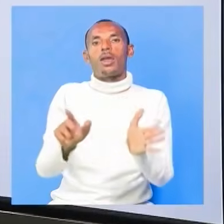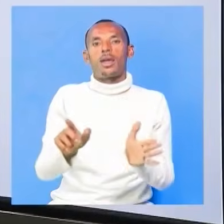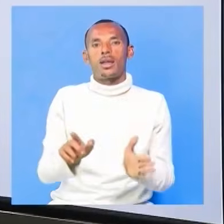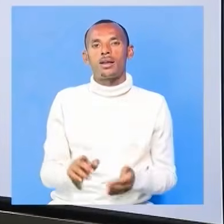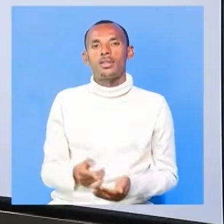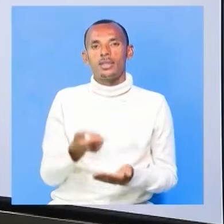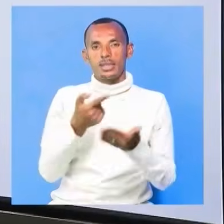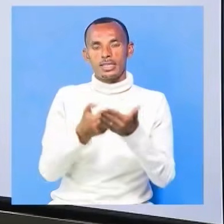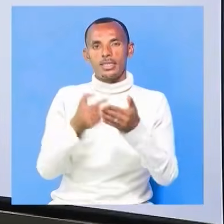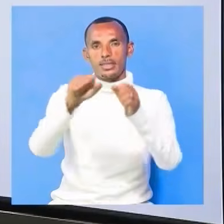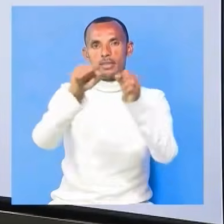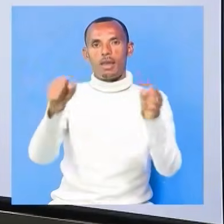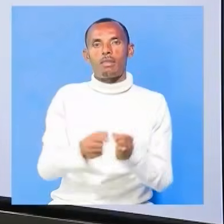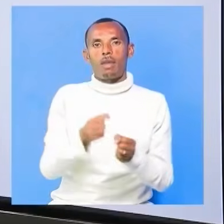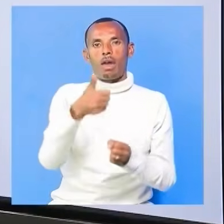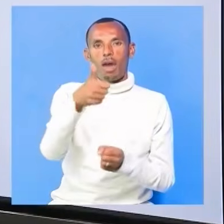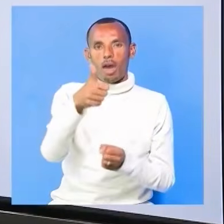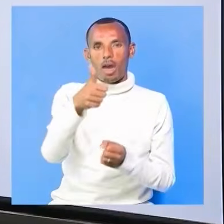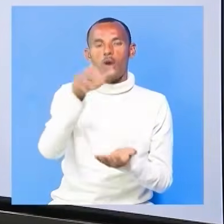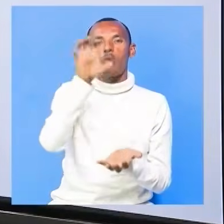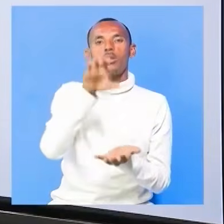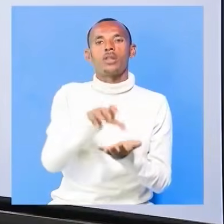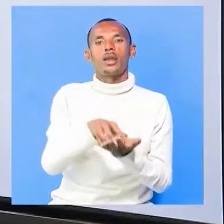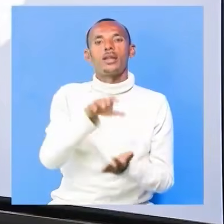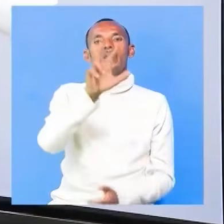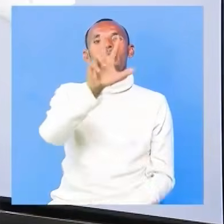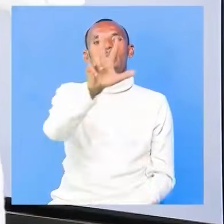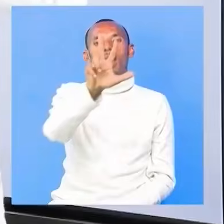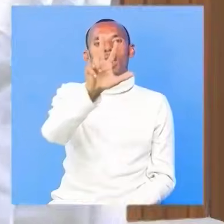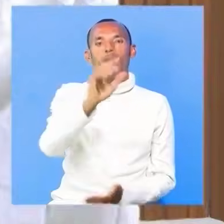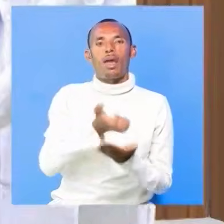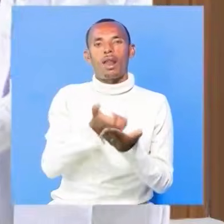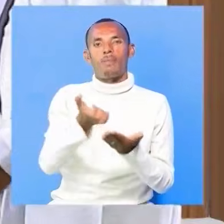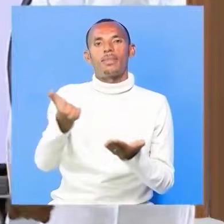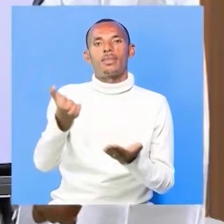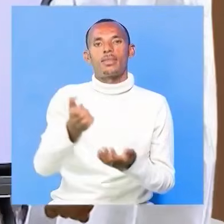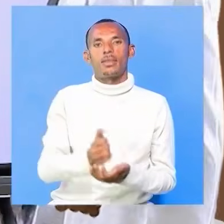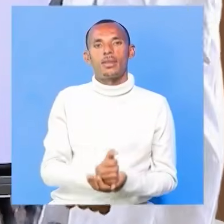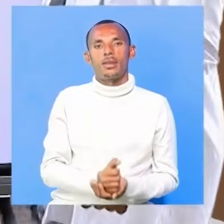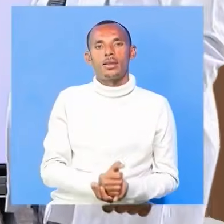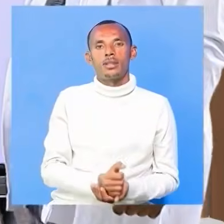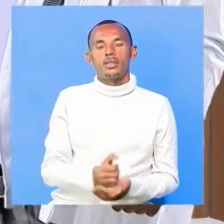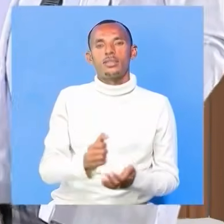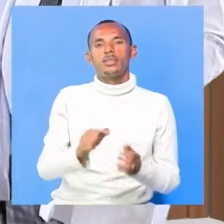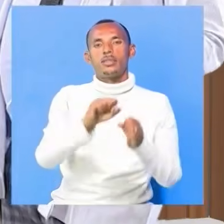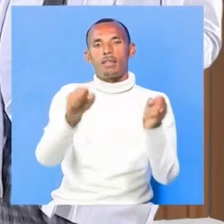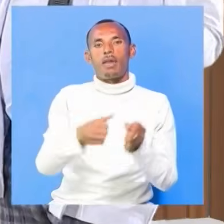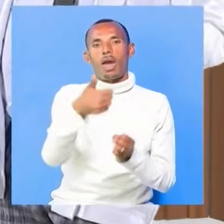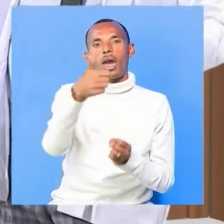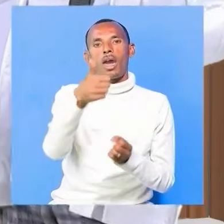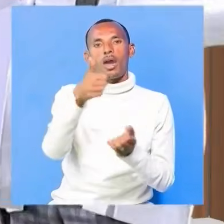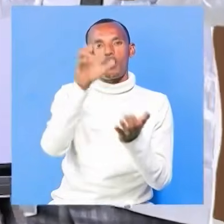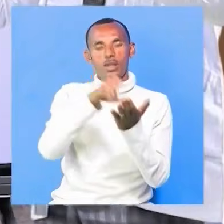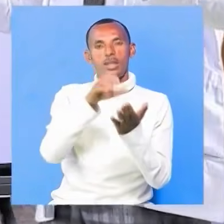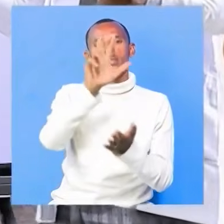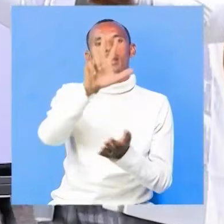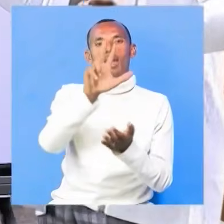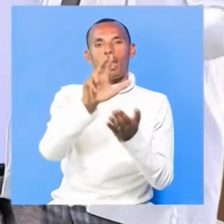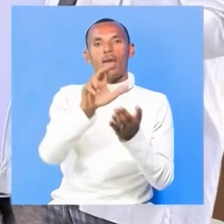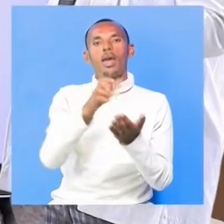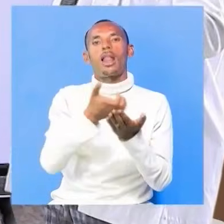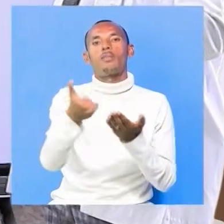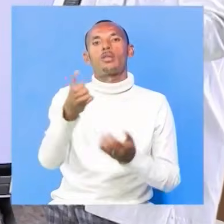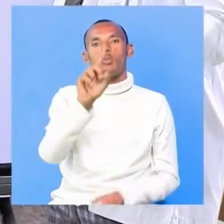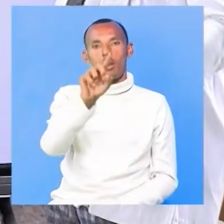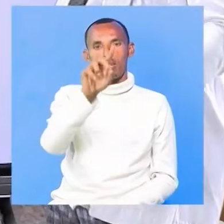Clearly, this set A contains 3 elements, right? Set A contains 3